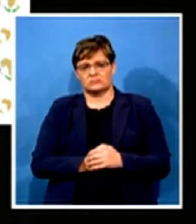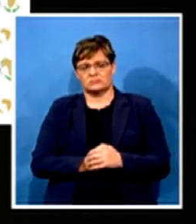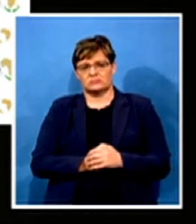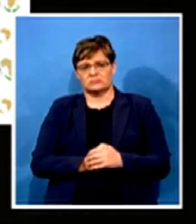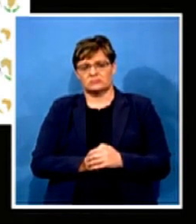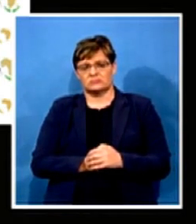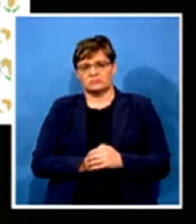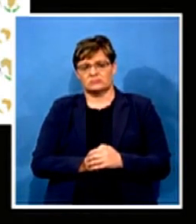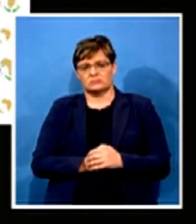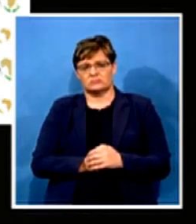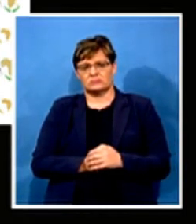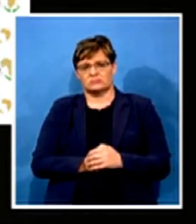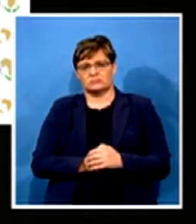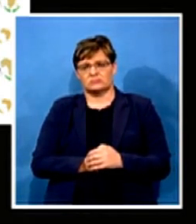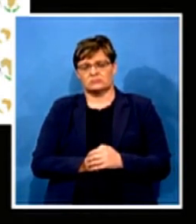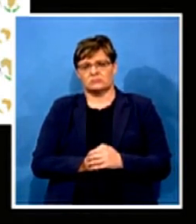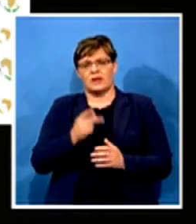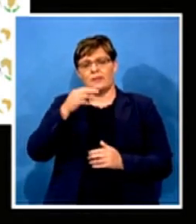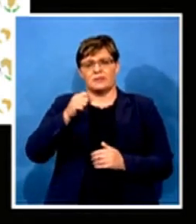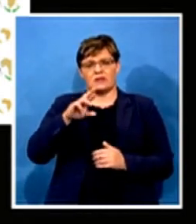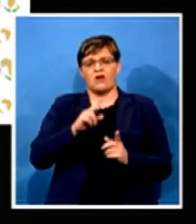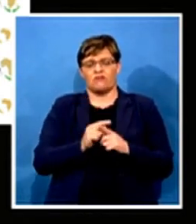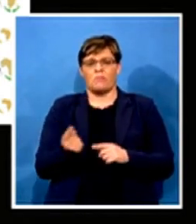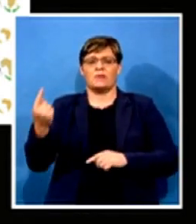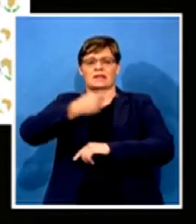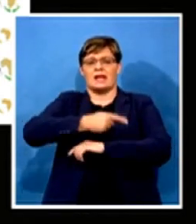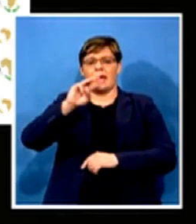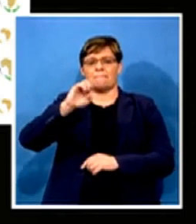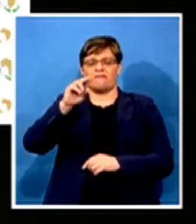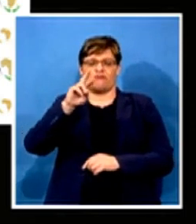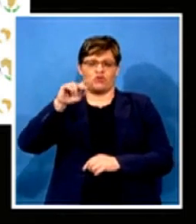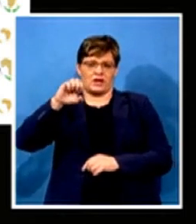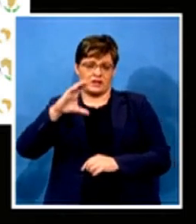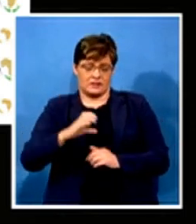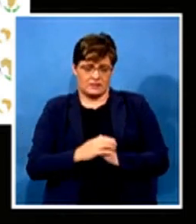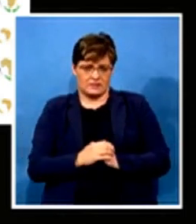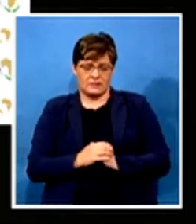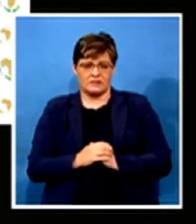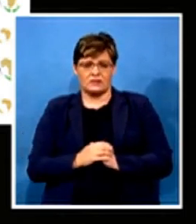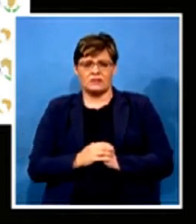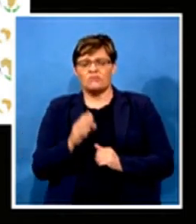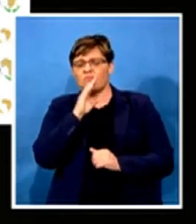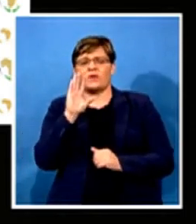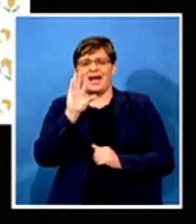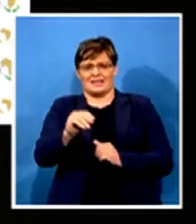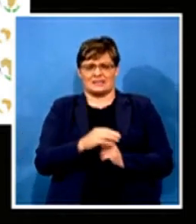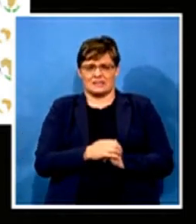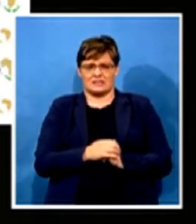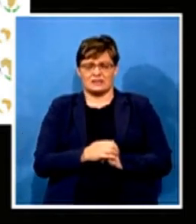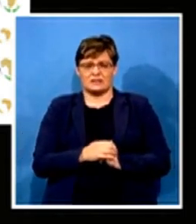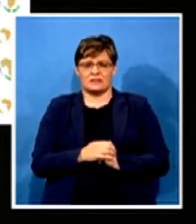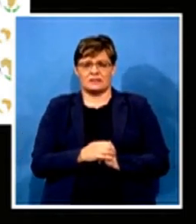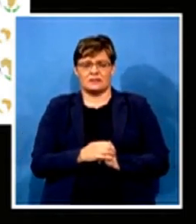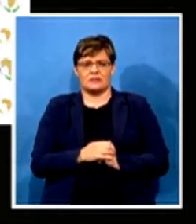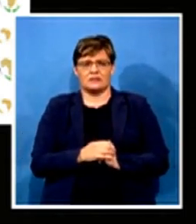Peter Fabricius from Daily Maverick. Thank you very much. Can I just ask you, there's been some suggestions